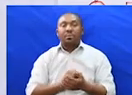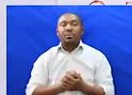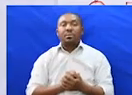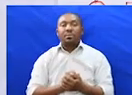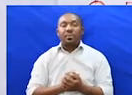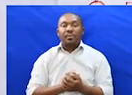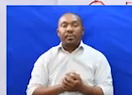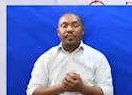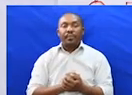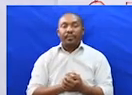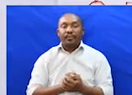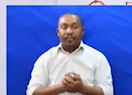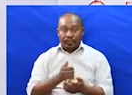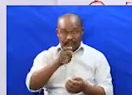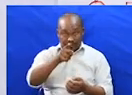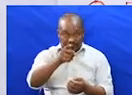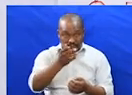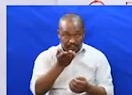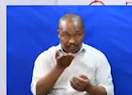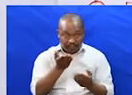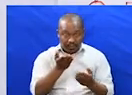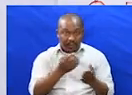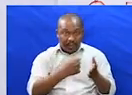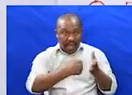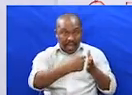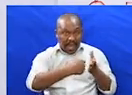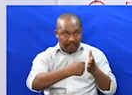Name 2 genetic materials.